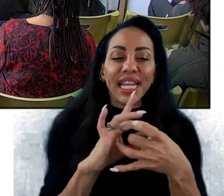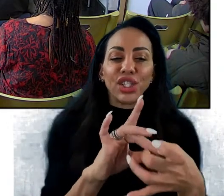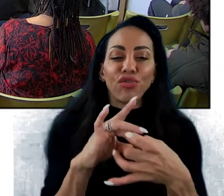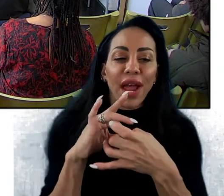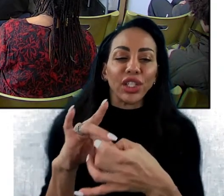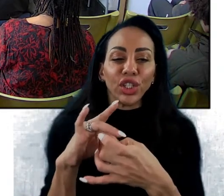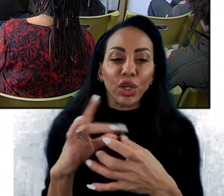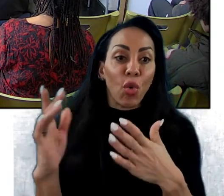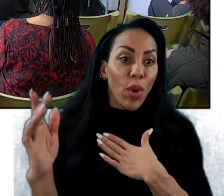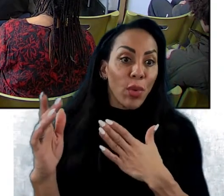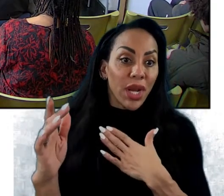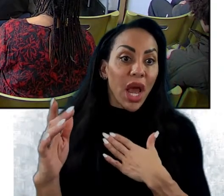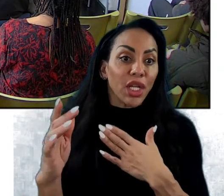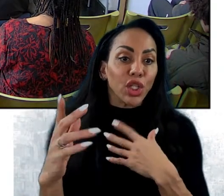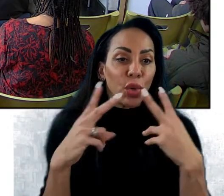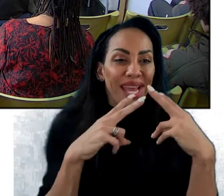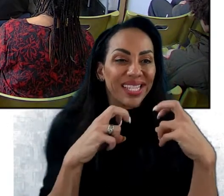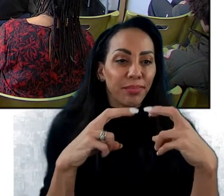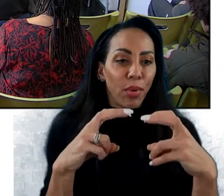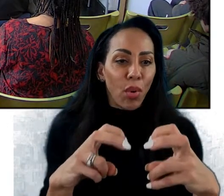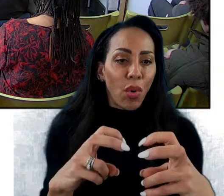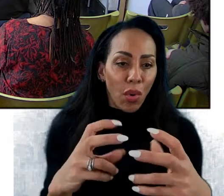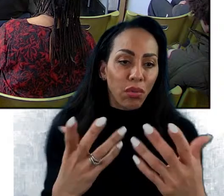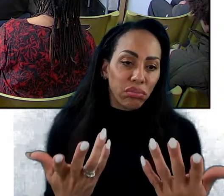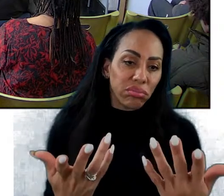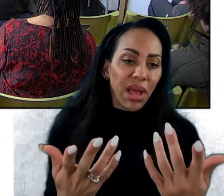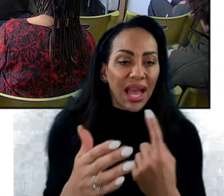as totally standalone